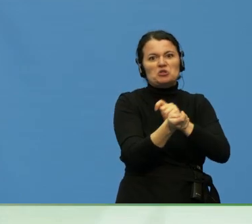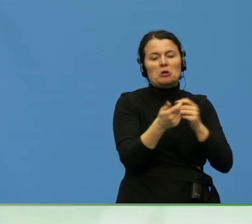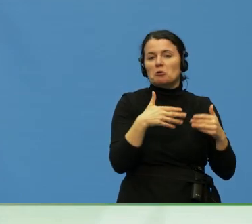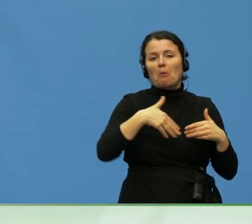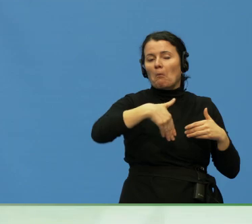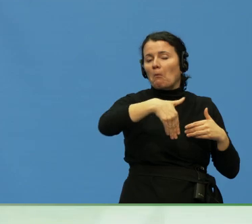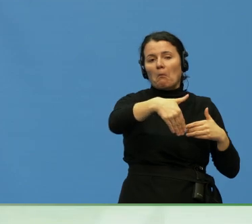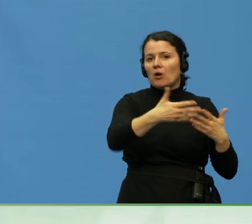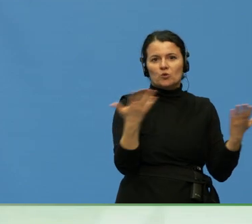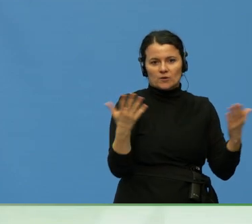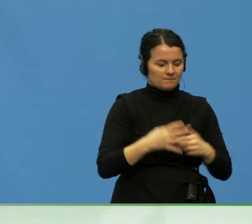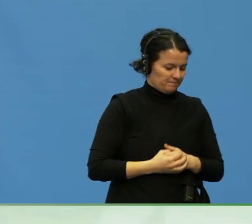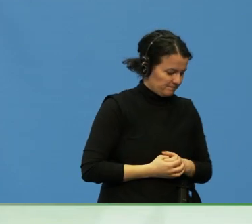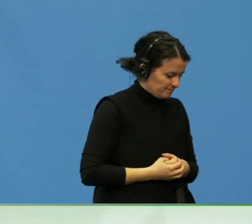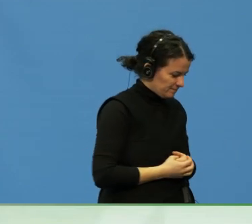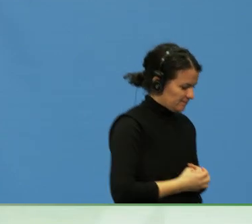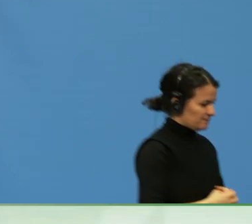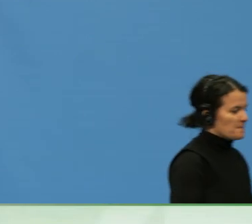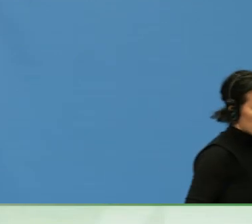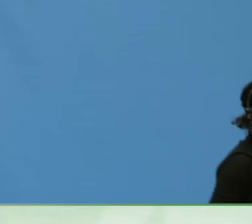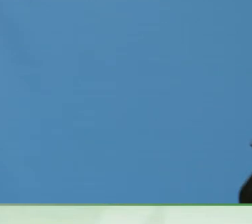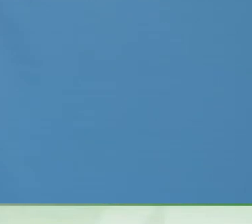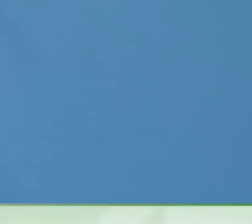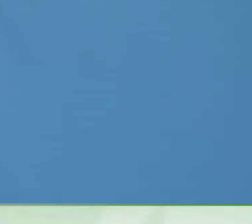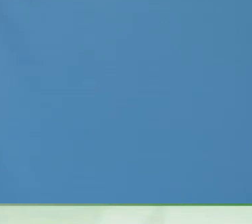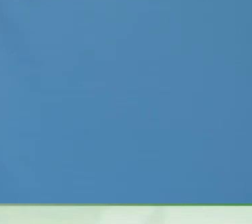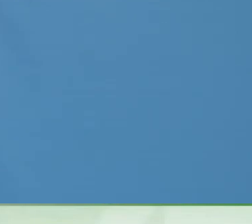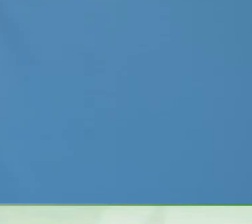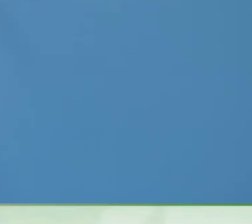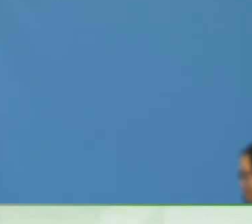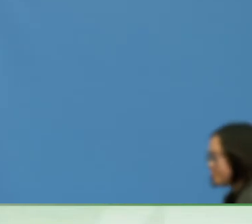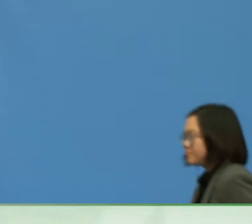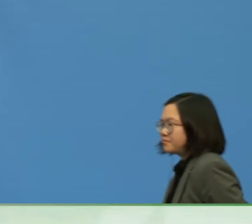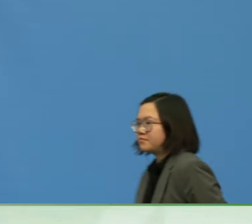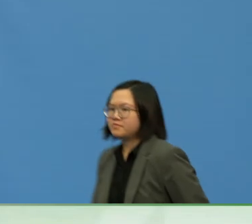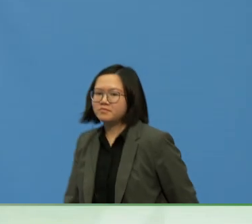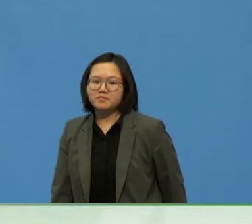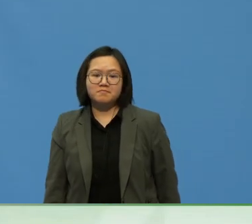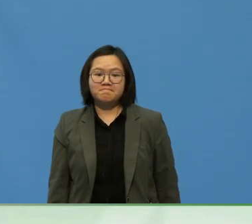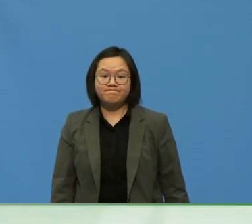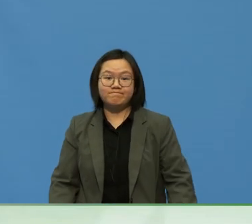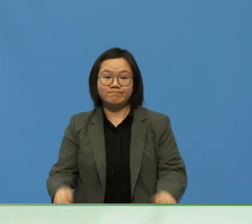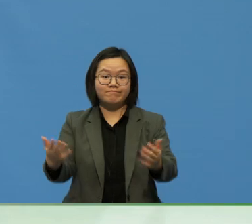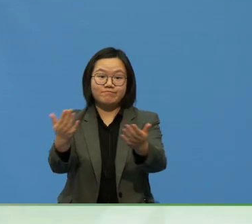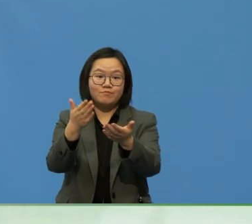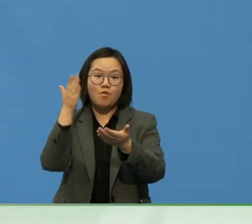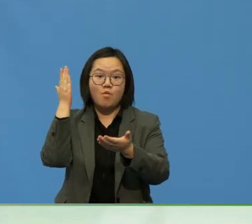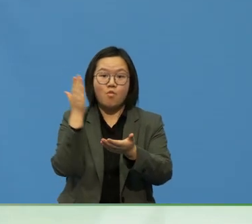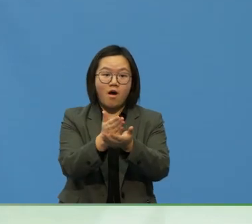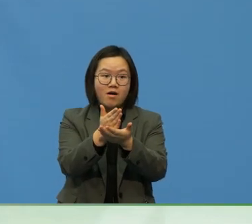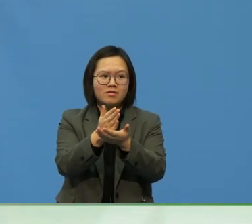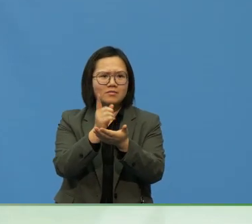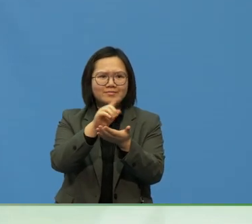or not? Well, a right that isn't enforced doesn't feel like much of a right to me, first thought. I would remind us that